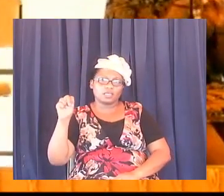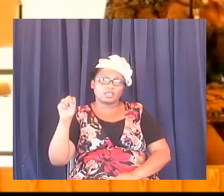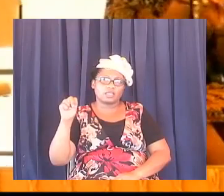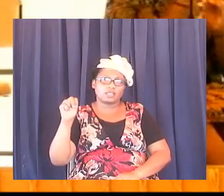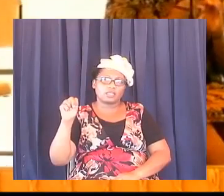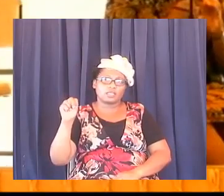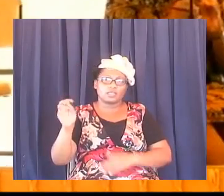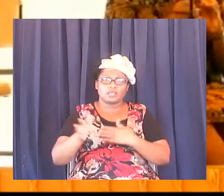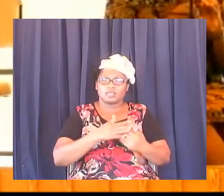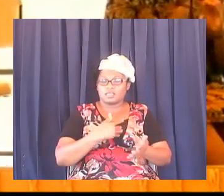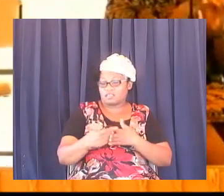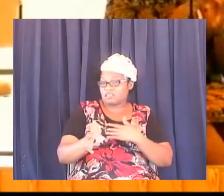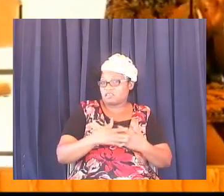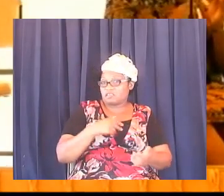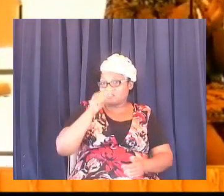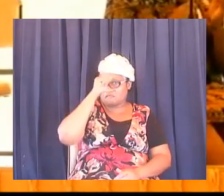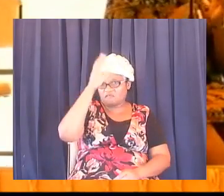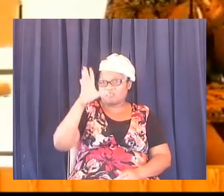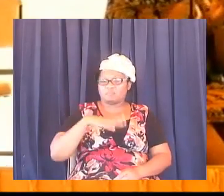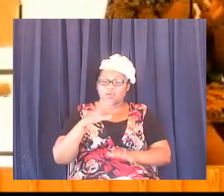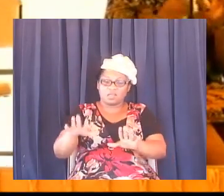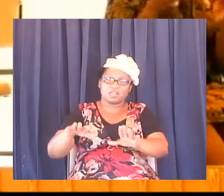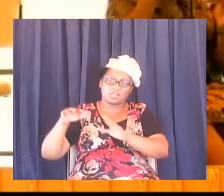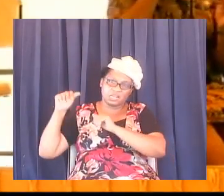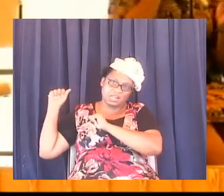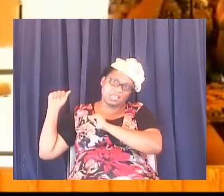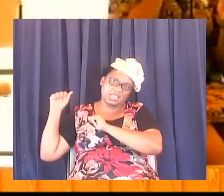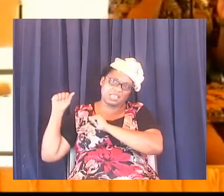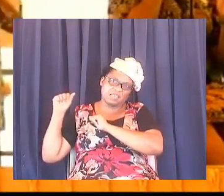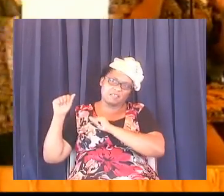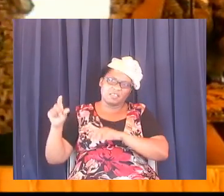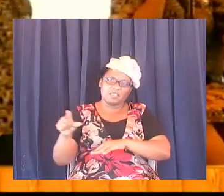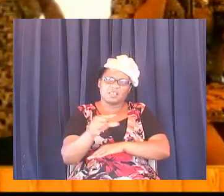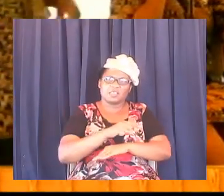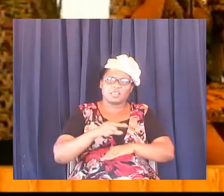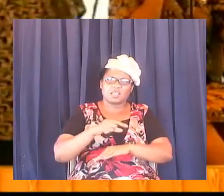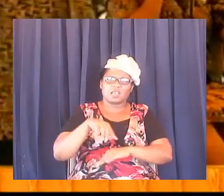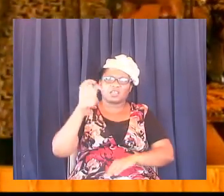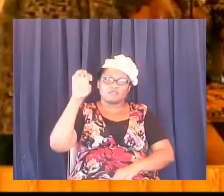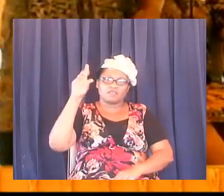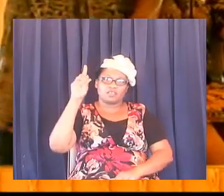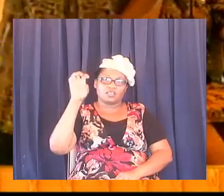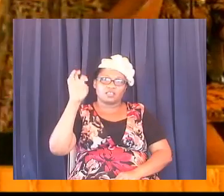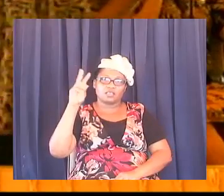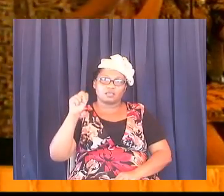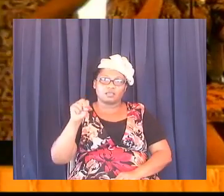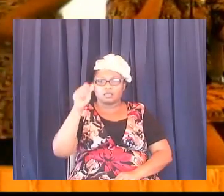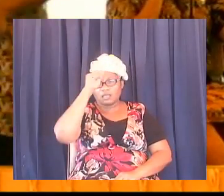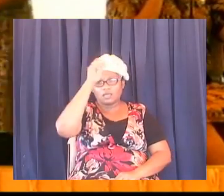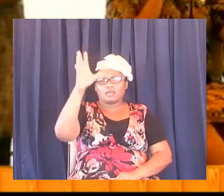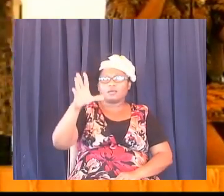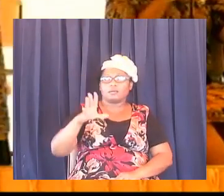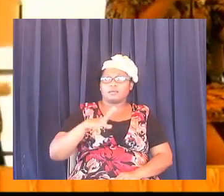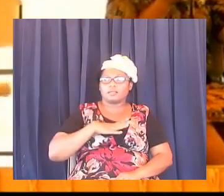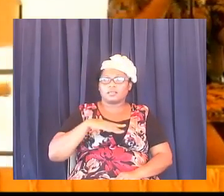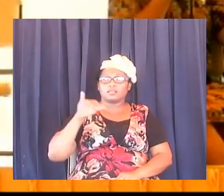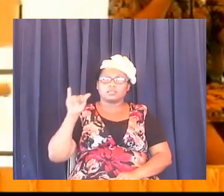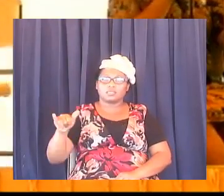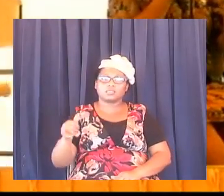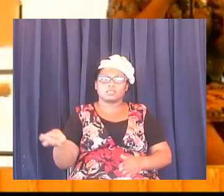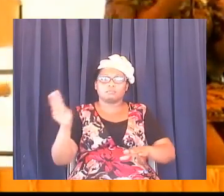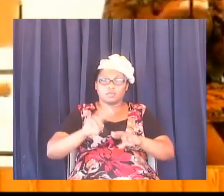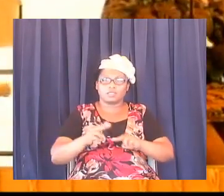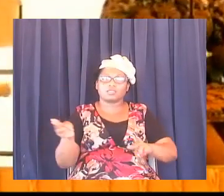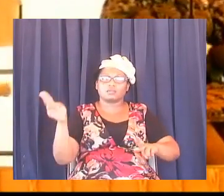the Garden of Eden, man was still multiplying and replenishing the earth. Praise God.